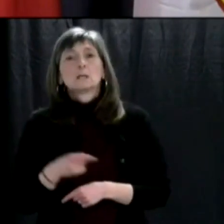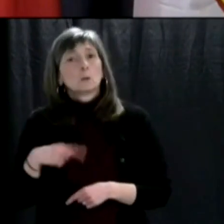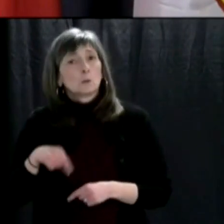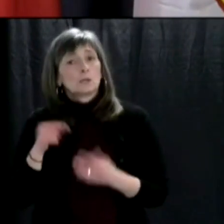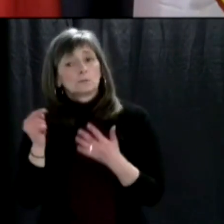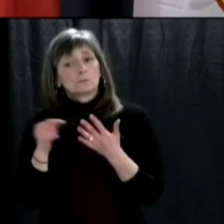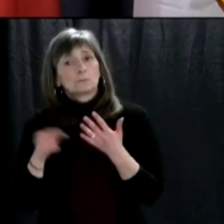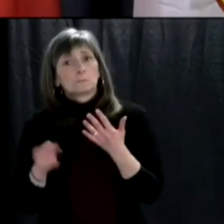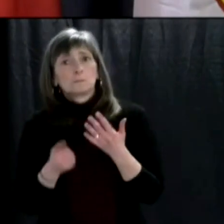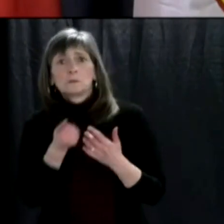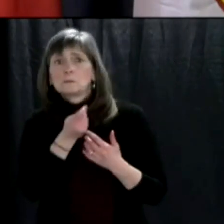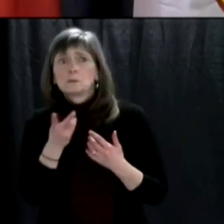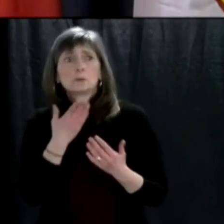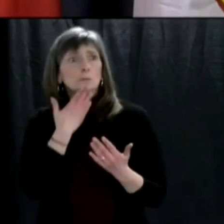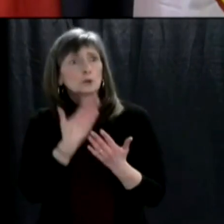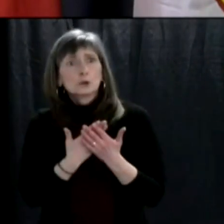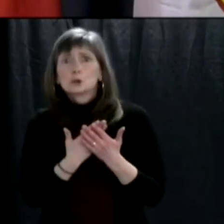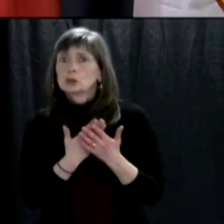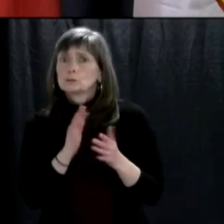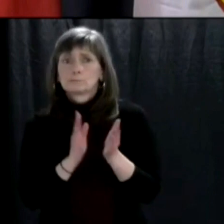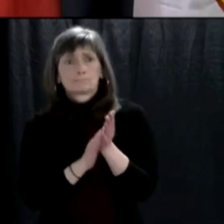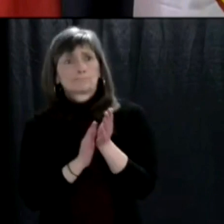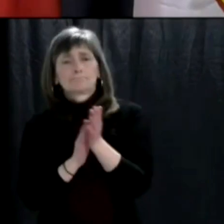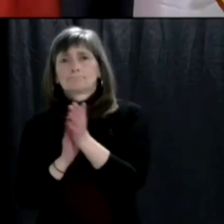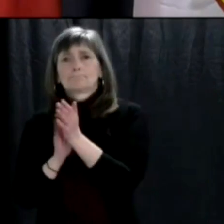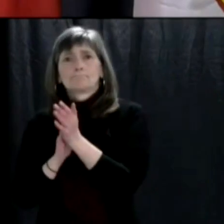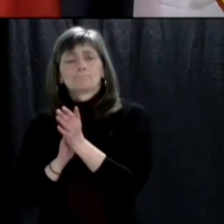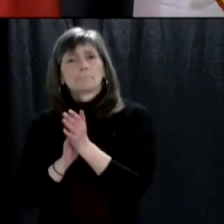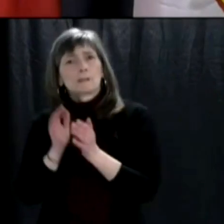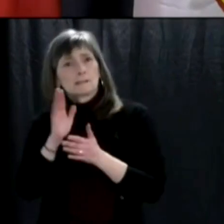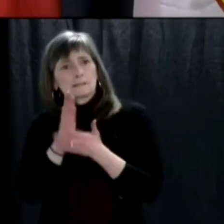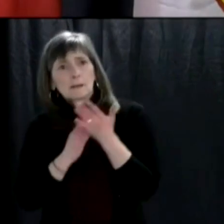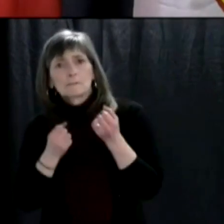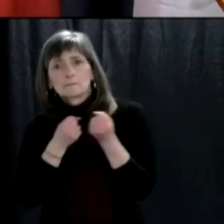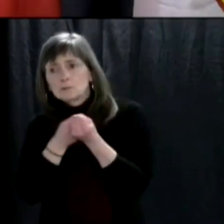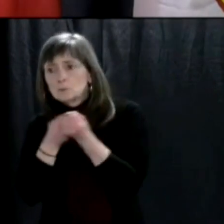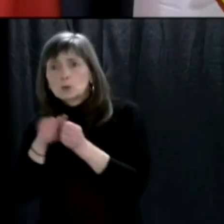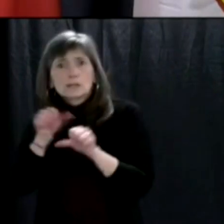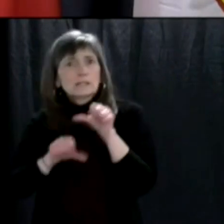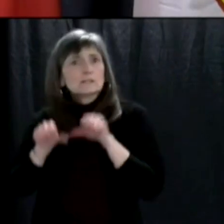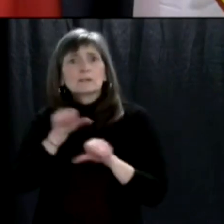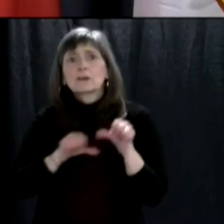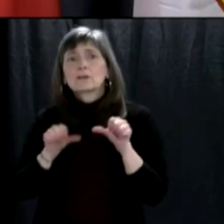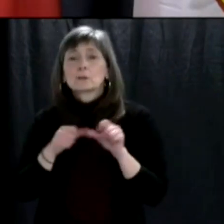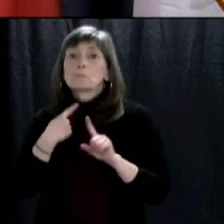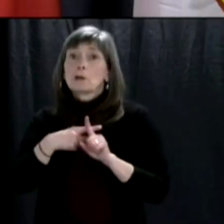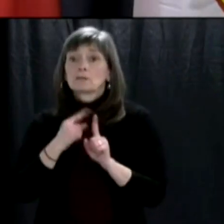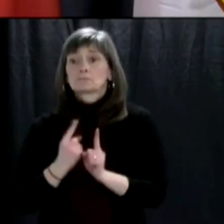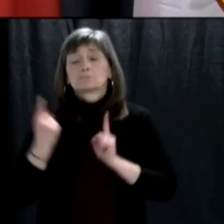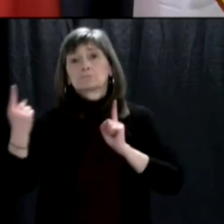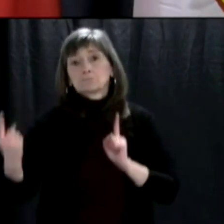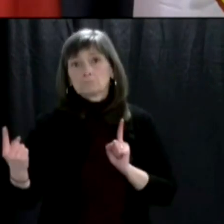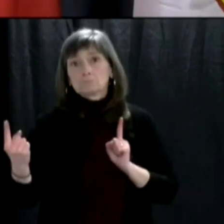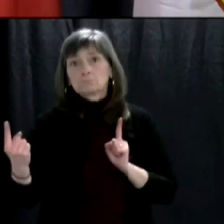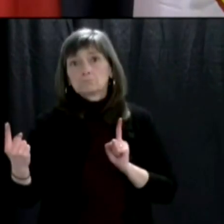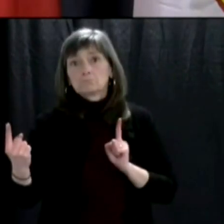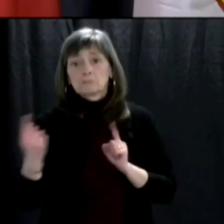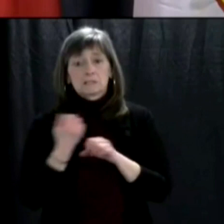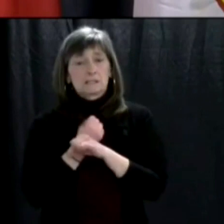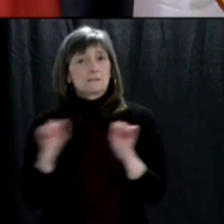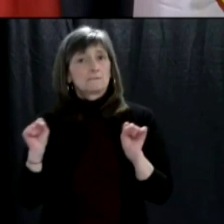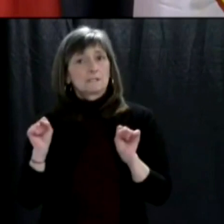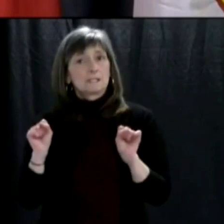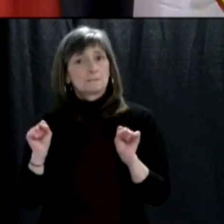efforts that we've seen throughout the province, where people are providing supports while keeping physical distancing and safety at